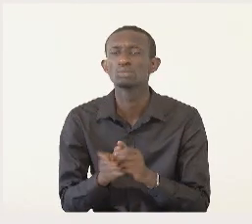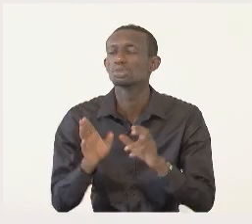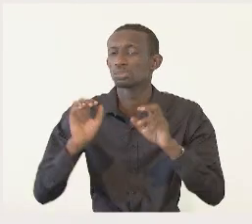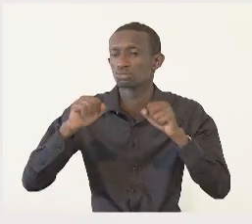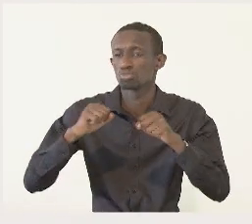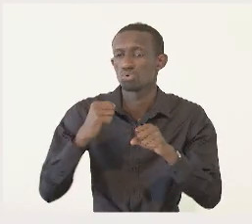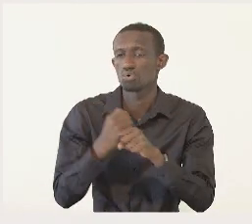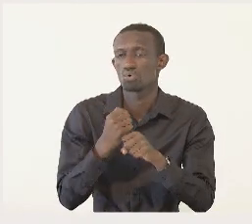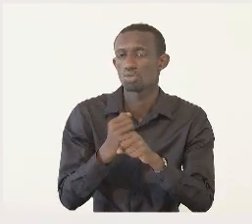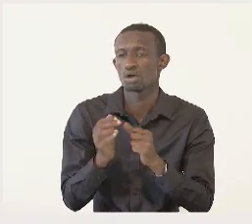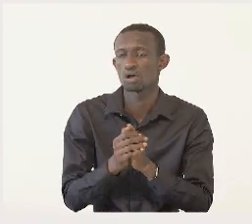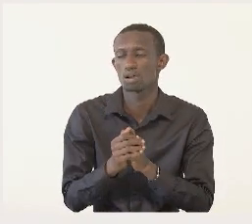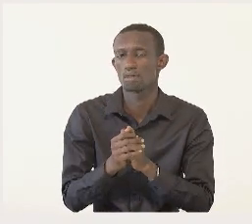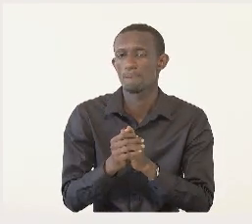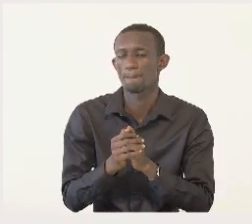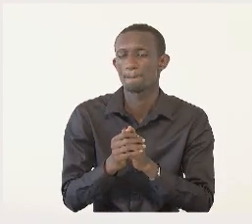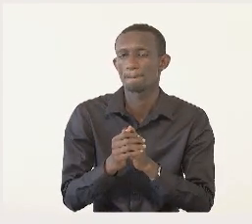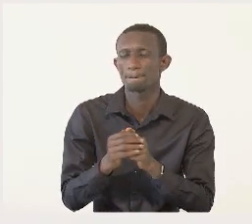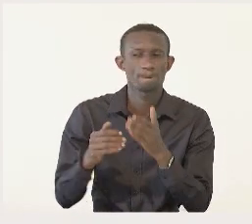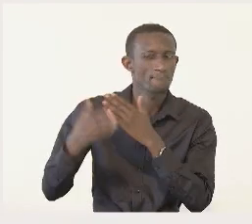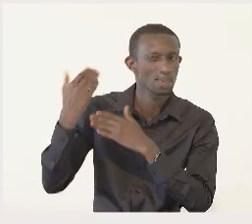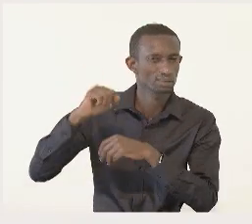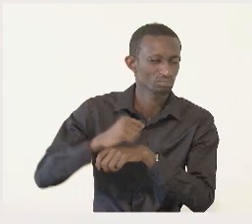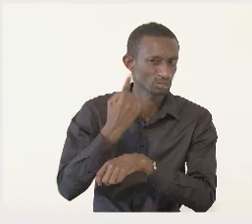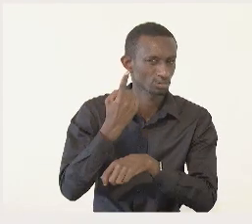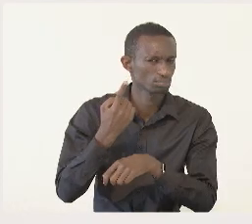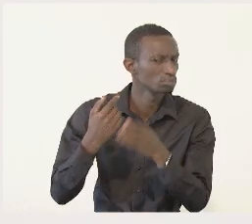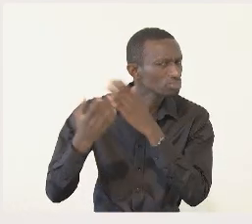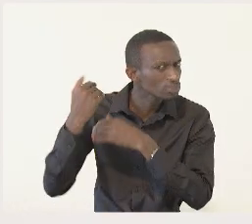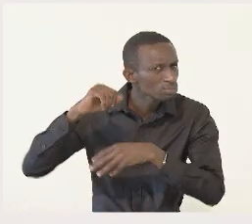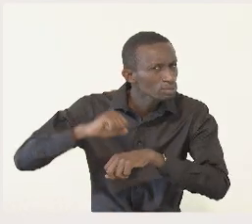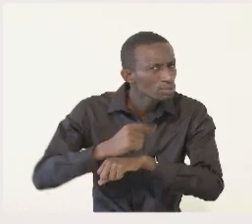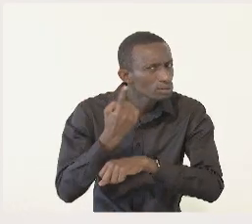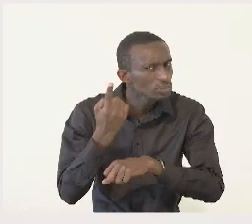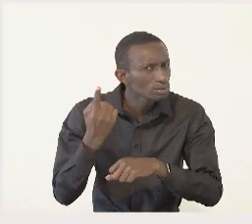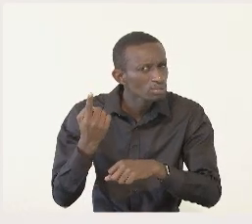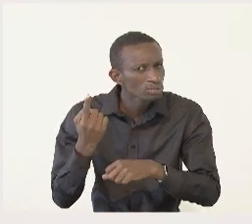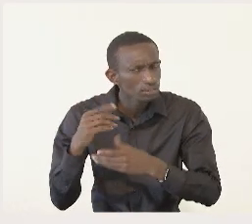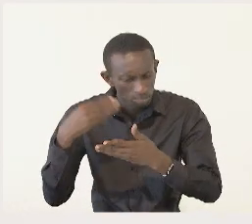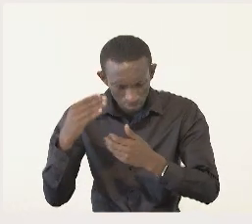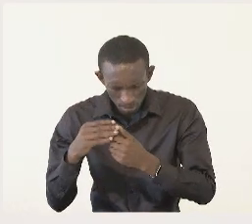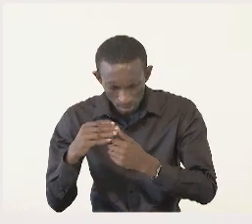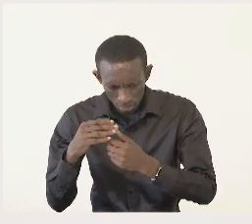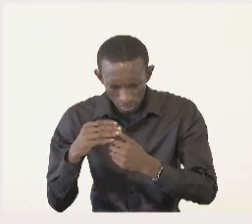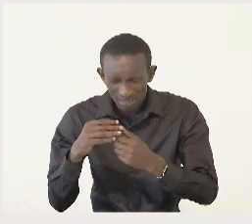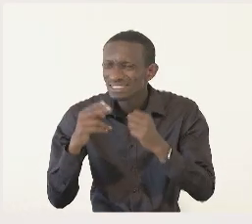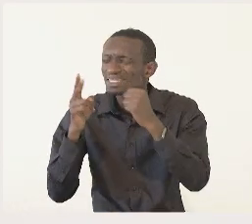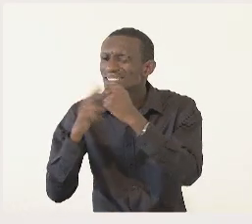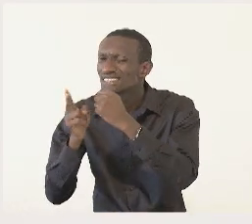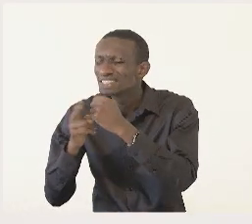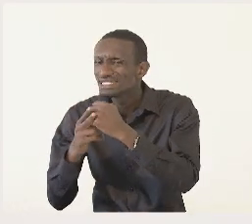of the work of Senior 1. In Senior 1, you mentioned almost 7 characteristics of living